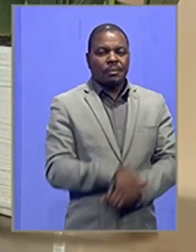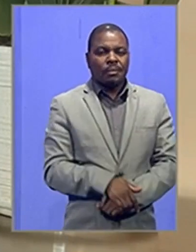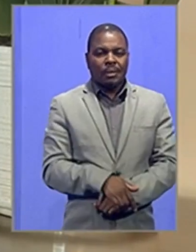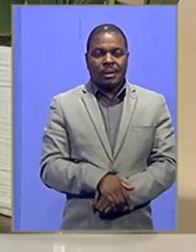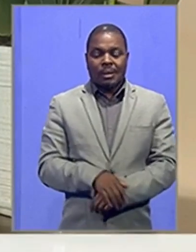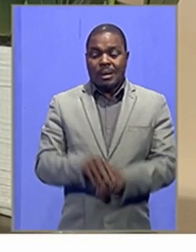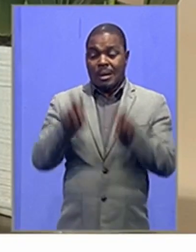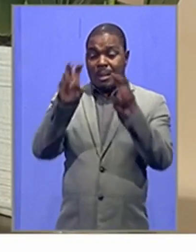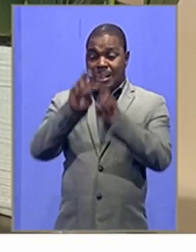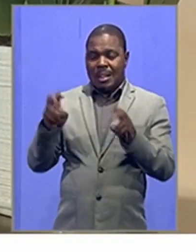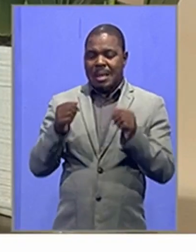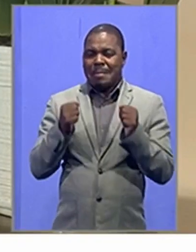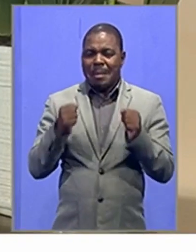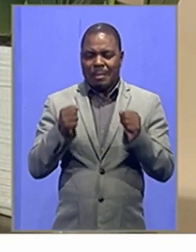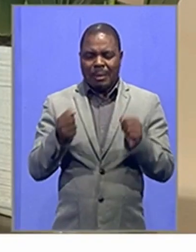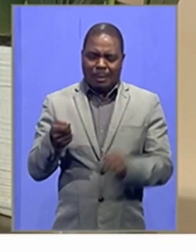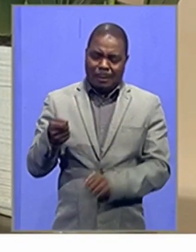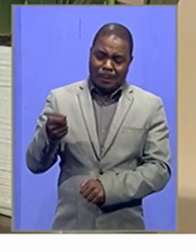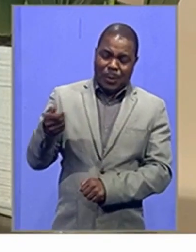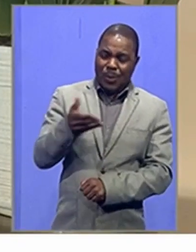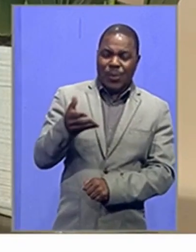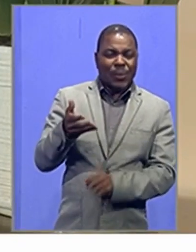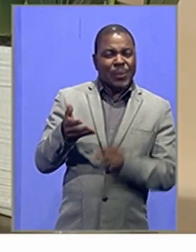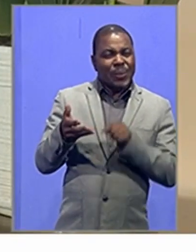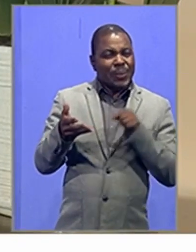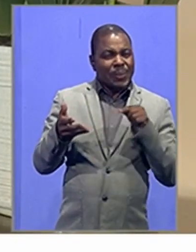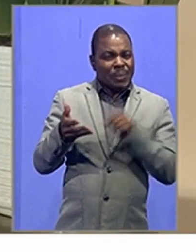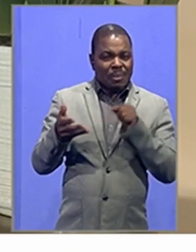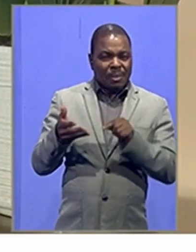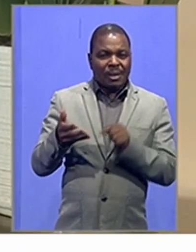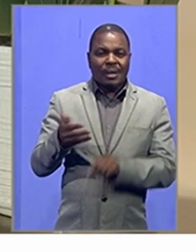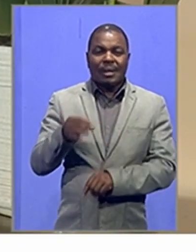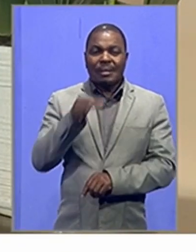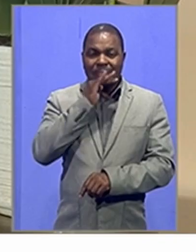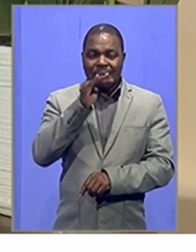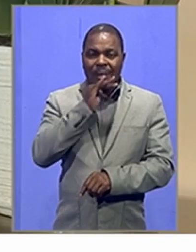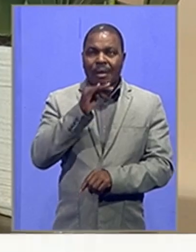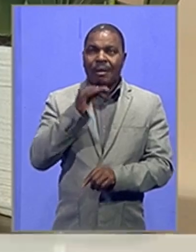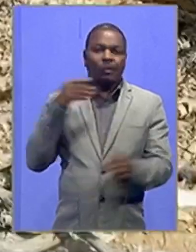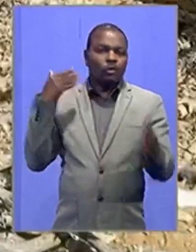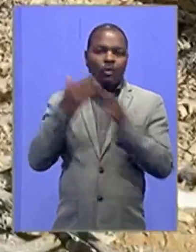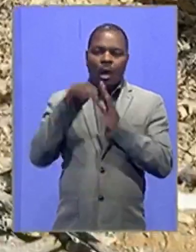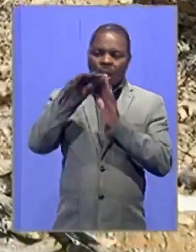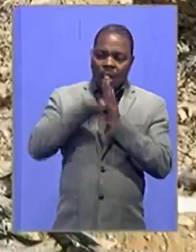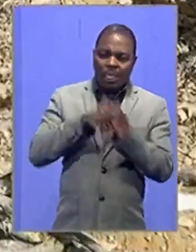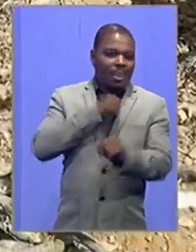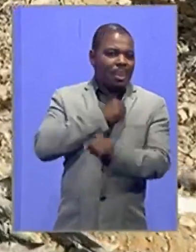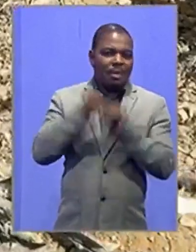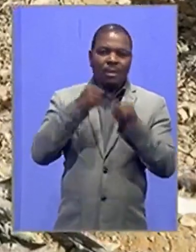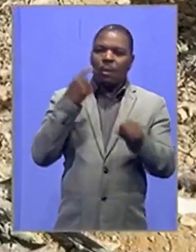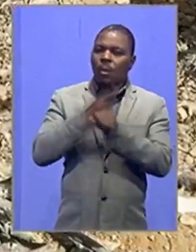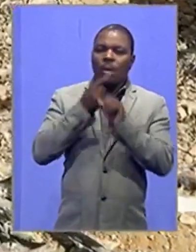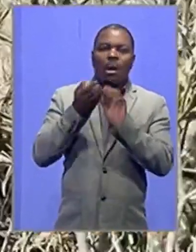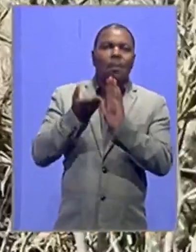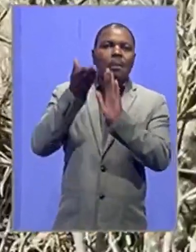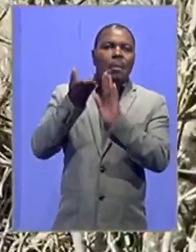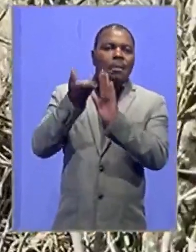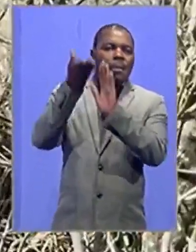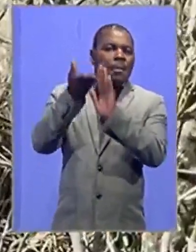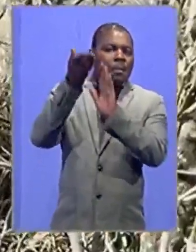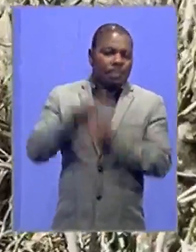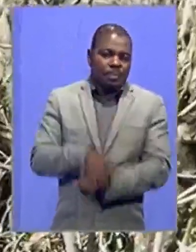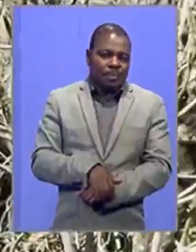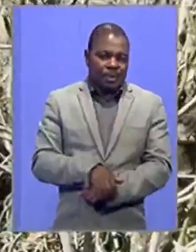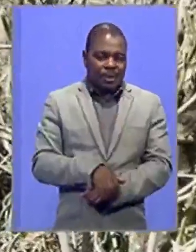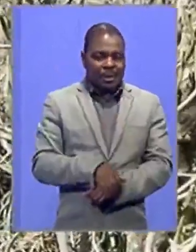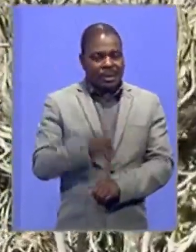very much expensive. It's even, it has never actually decreased. It's always increasing because of tariffs. And